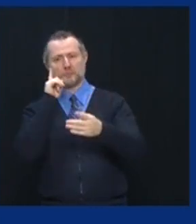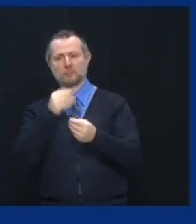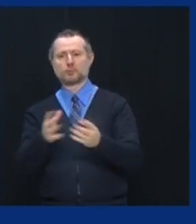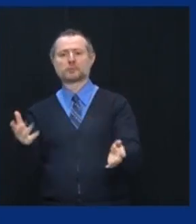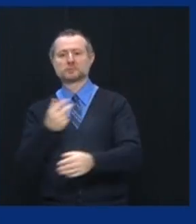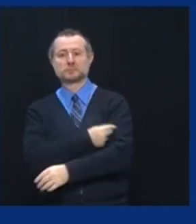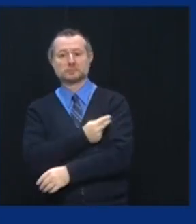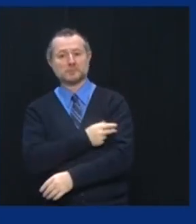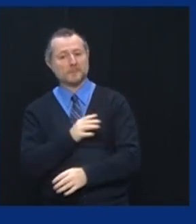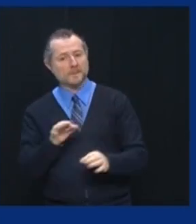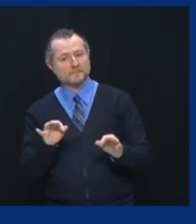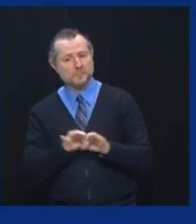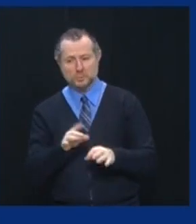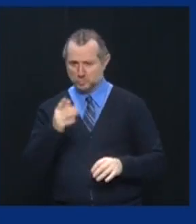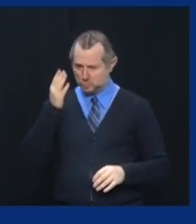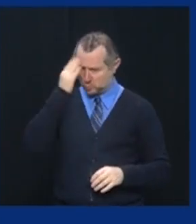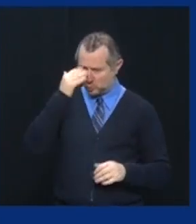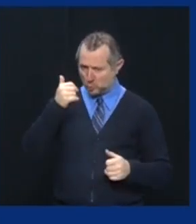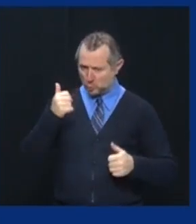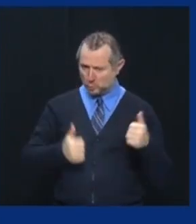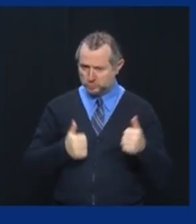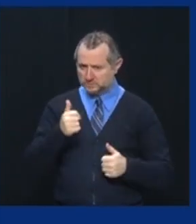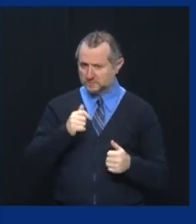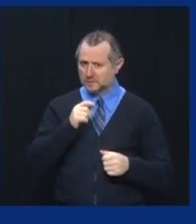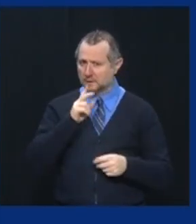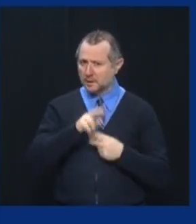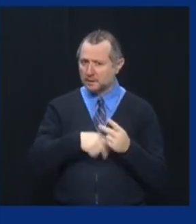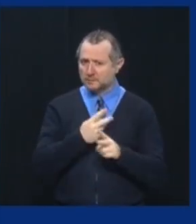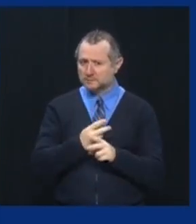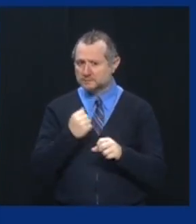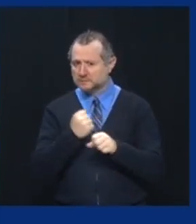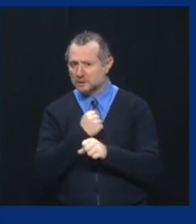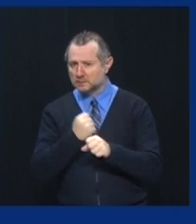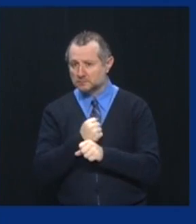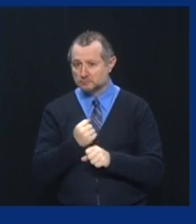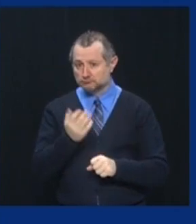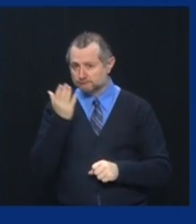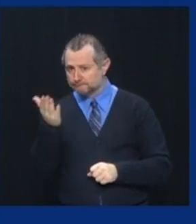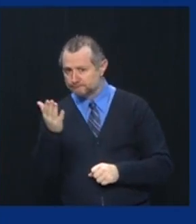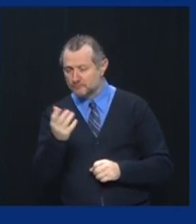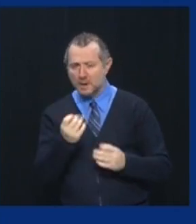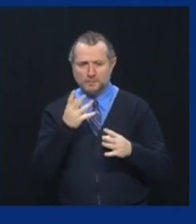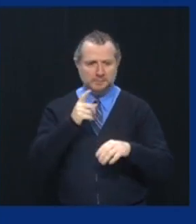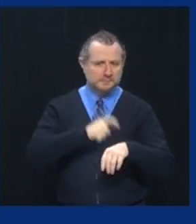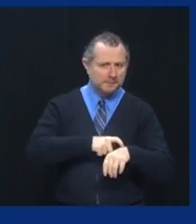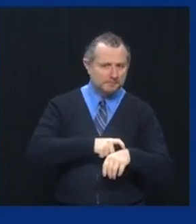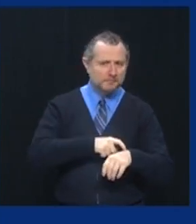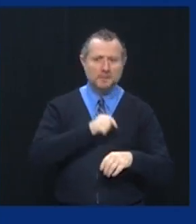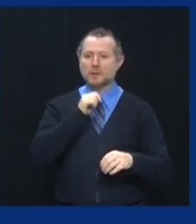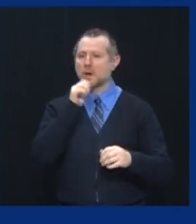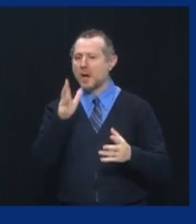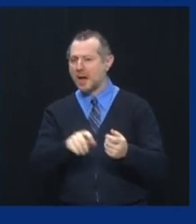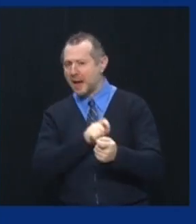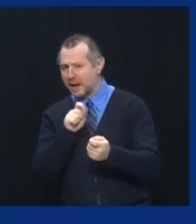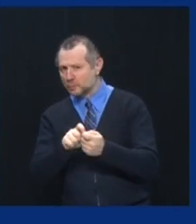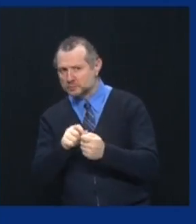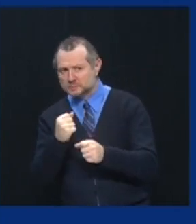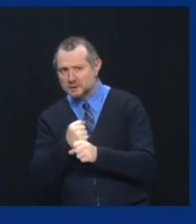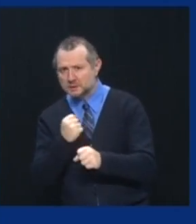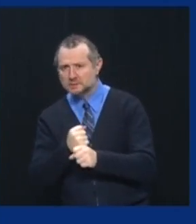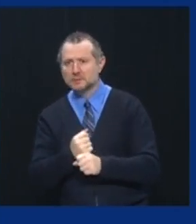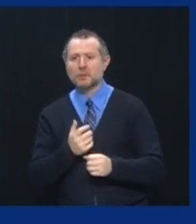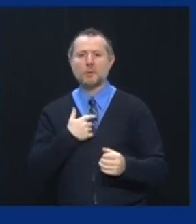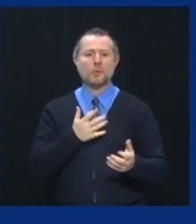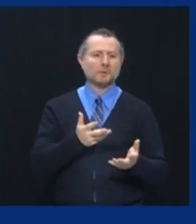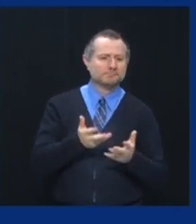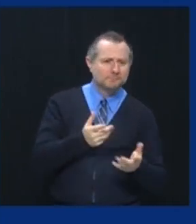of what data they need to submit. They're submitting it timely in an accurate manner until we can work through that with them. And then, as the governor said,